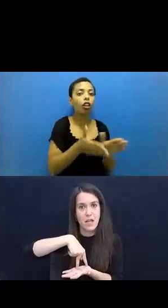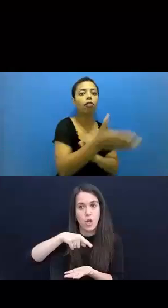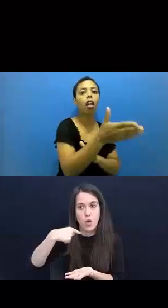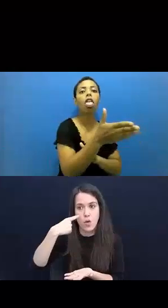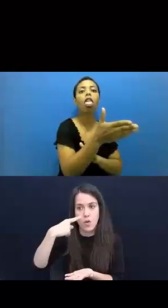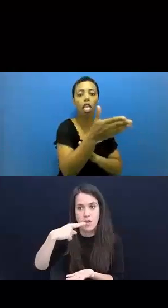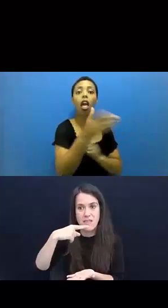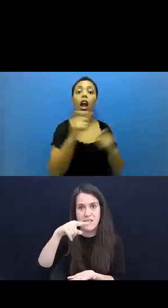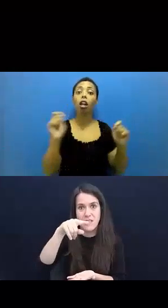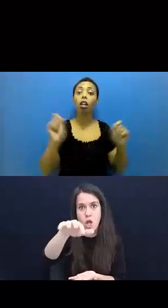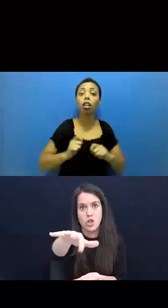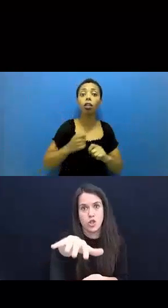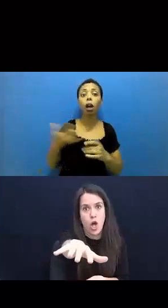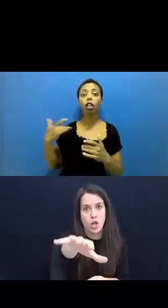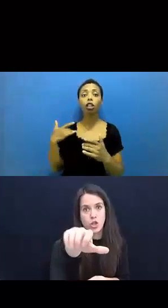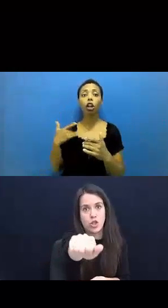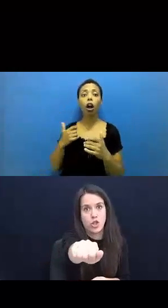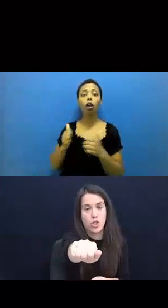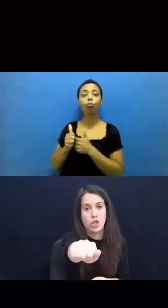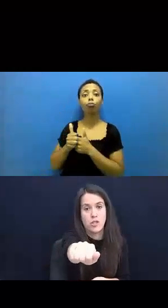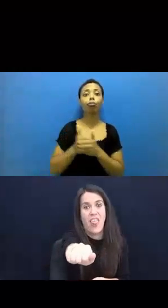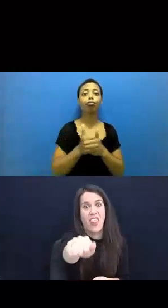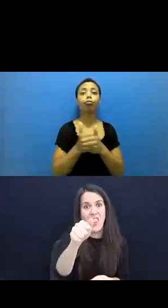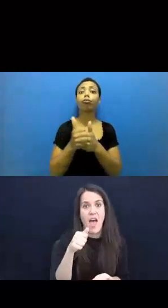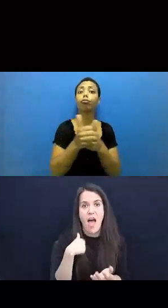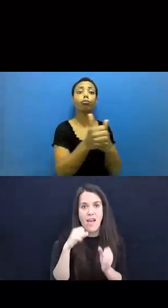front of you. So I can then describe that for you.